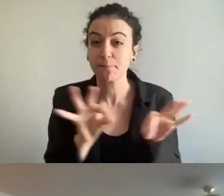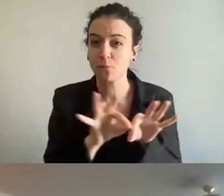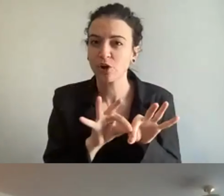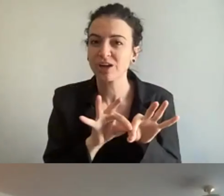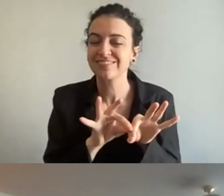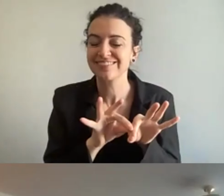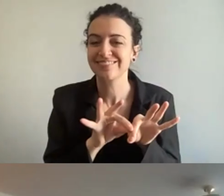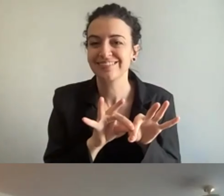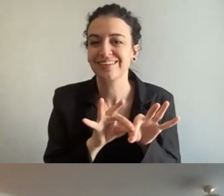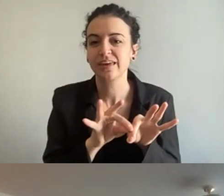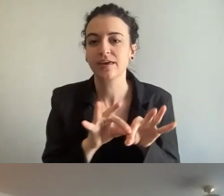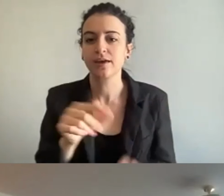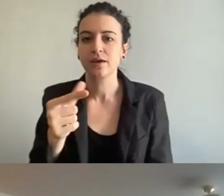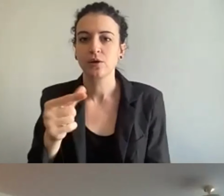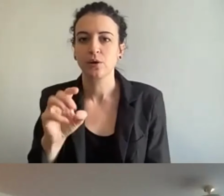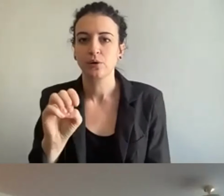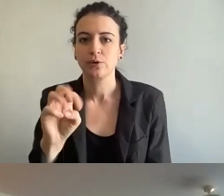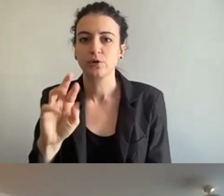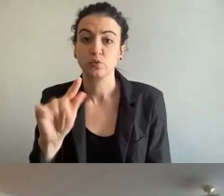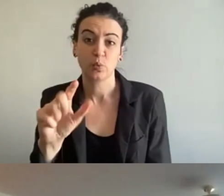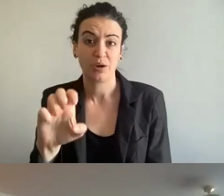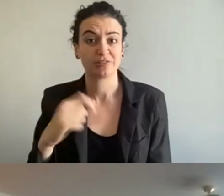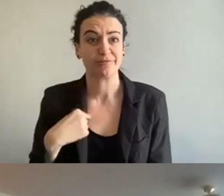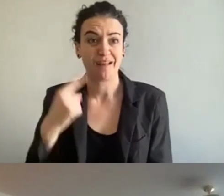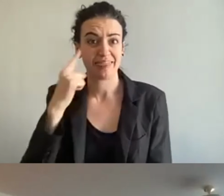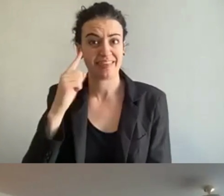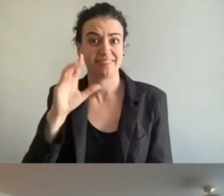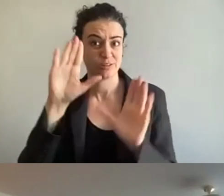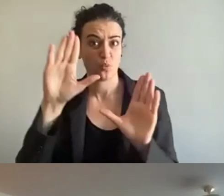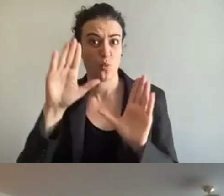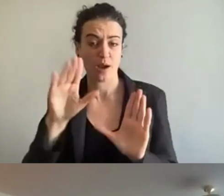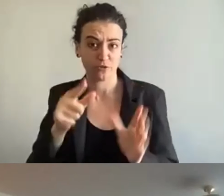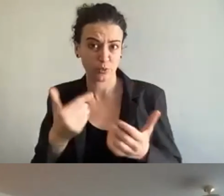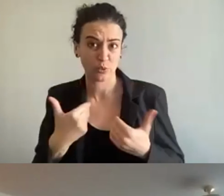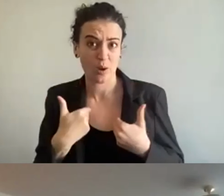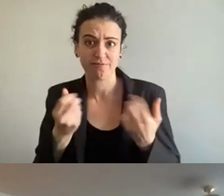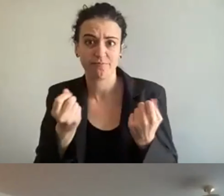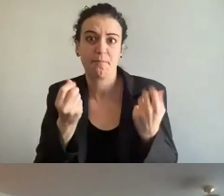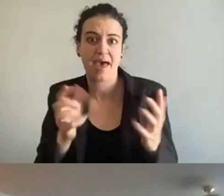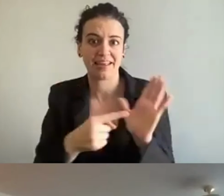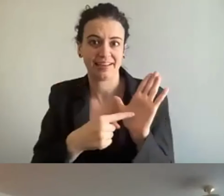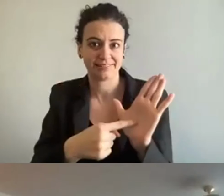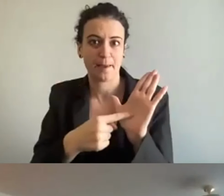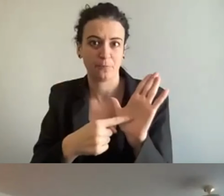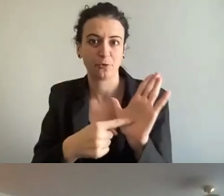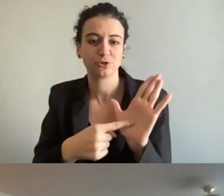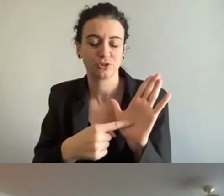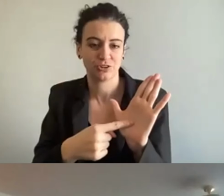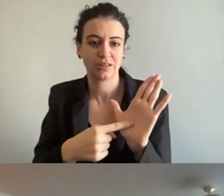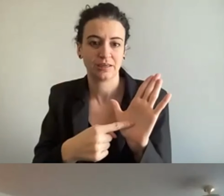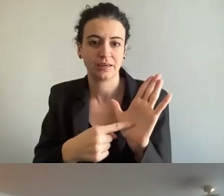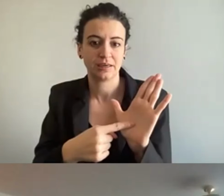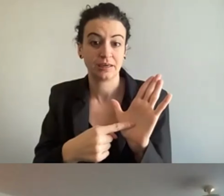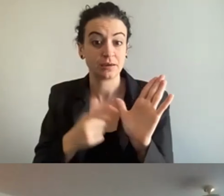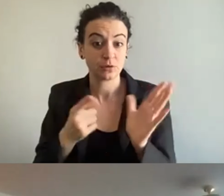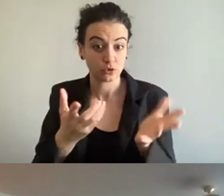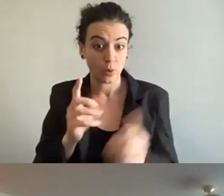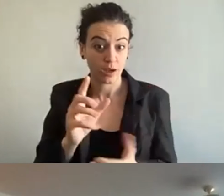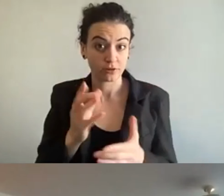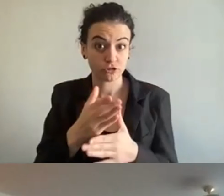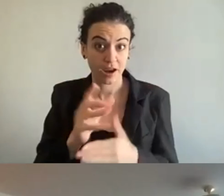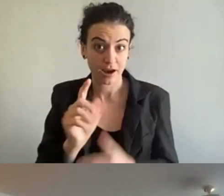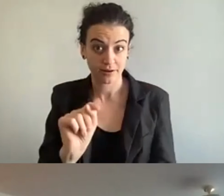that's great that you guys have multiple examples. Yeah. All right. Oh, You got one you want to share, Tanner? yeah,